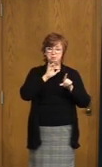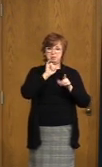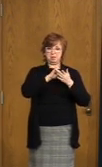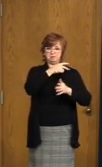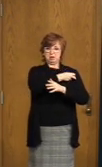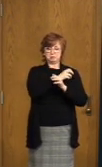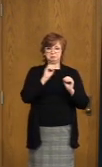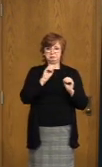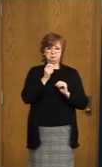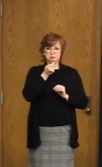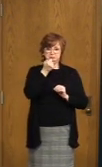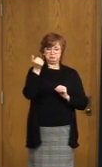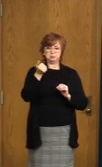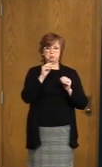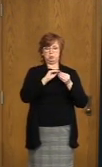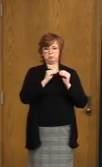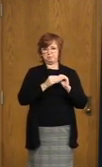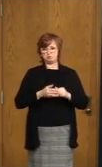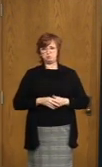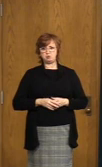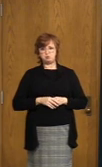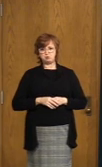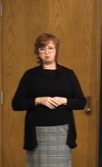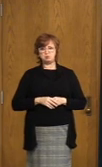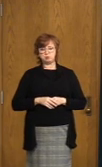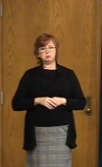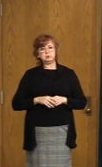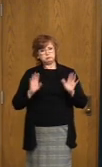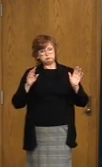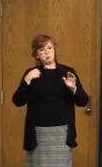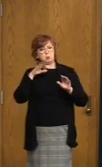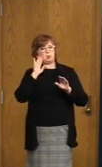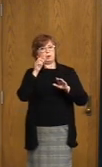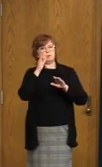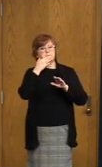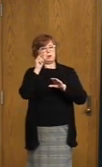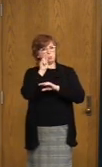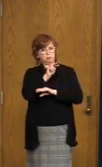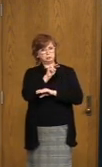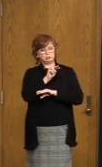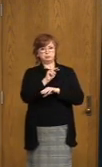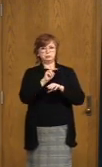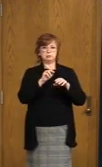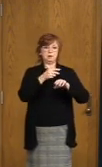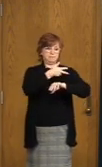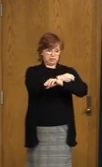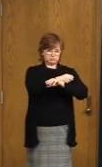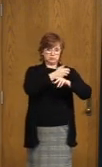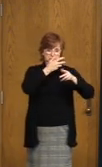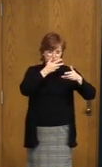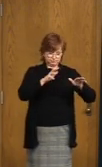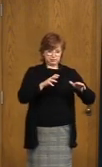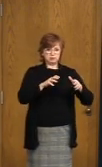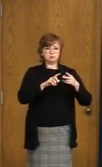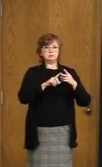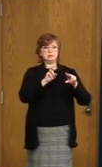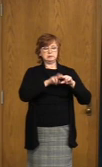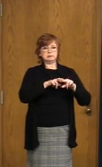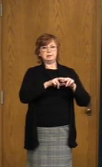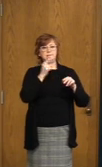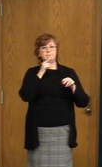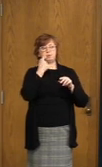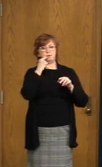But again, this is something that I think we should watch for in terms of waiting 15 minutes. If you have any allergies,